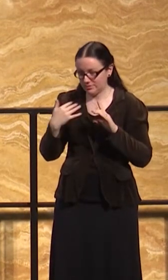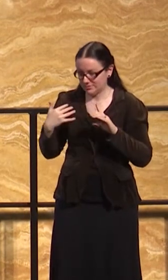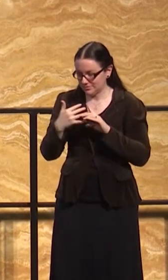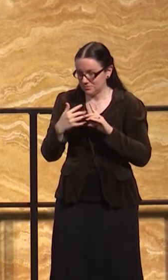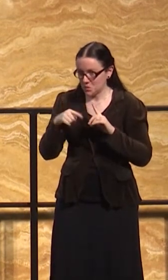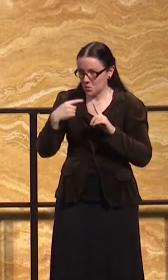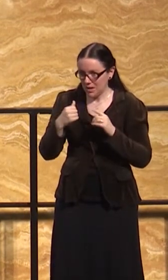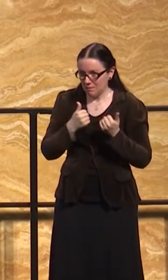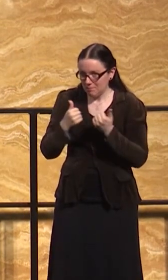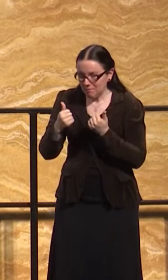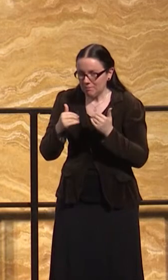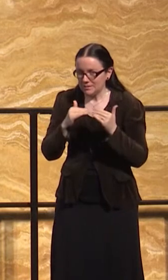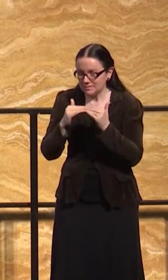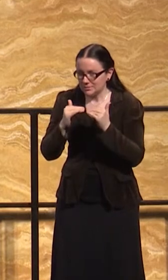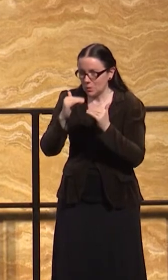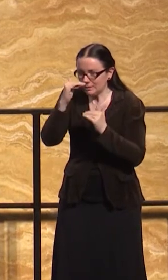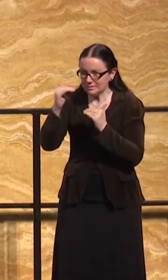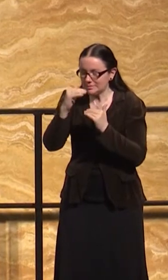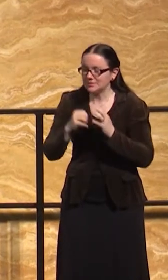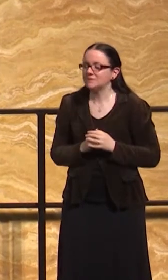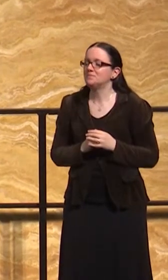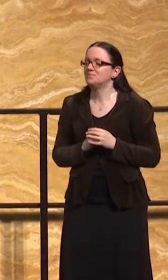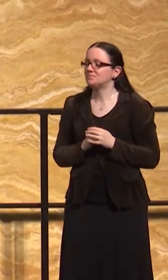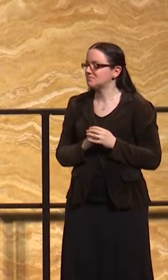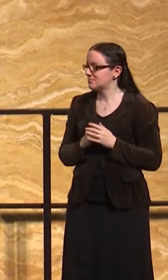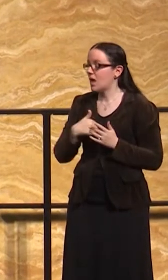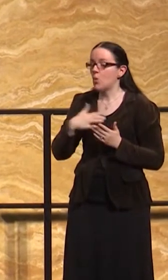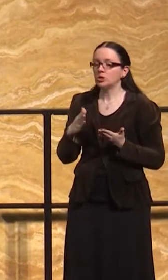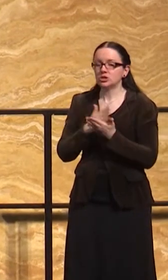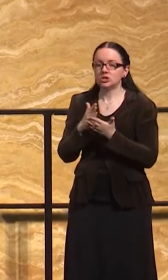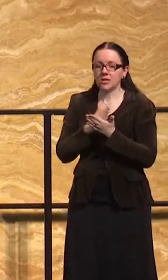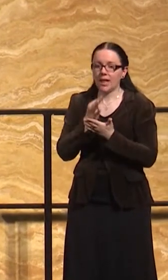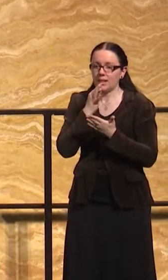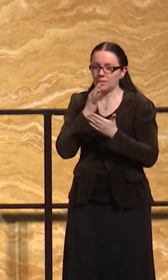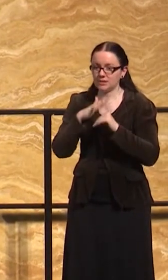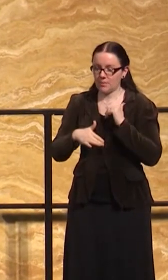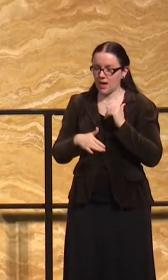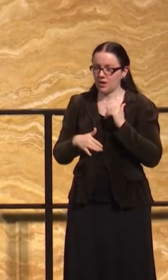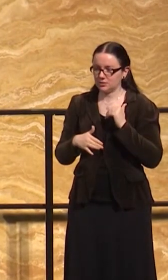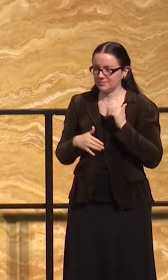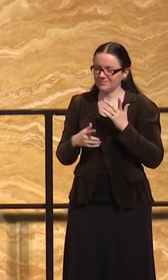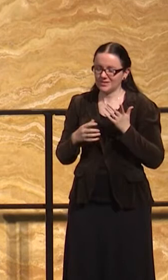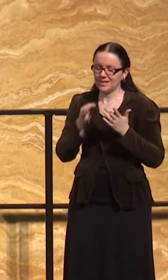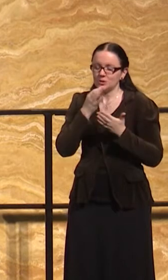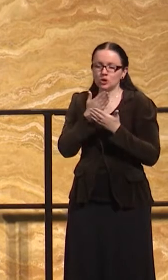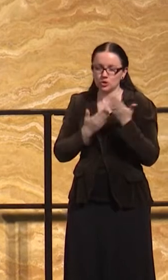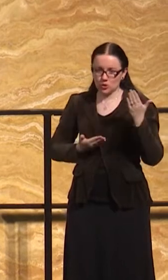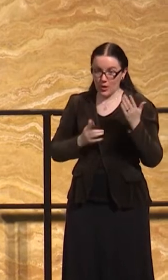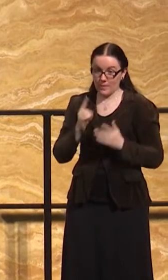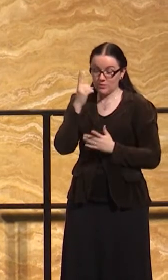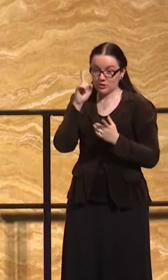already. I should start probably just by sharing with you a short anecdote about the first time I